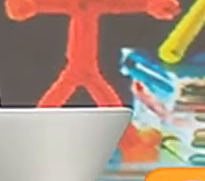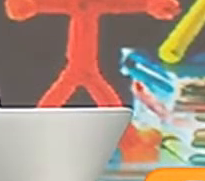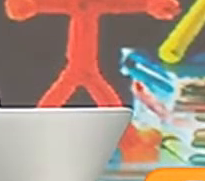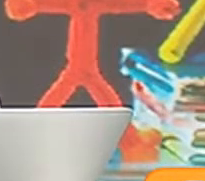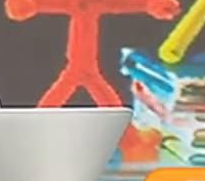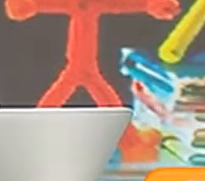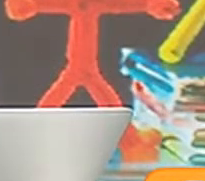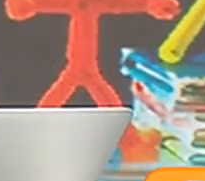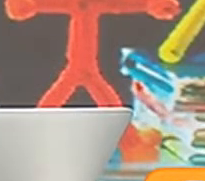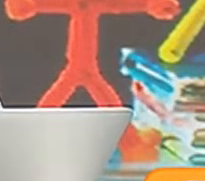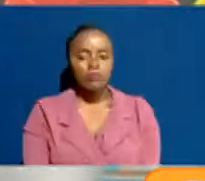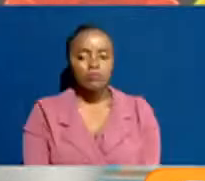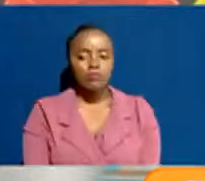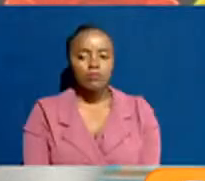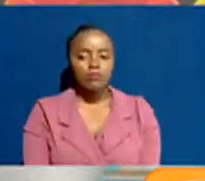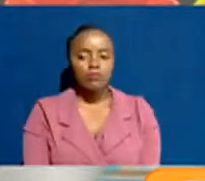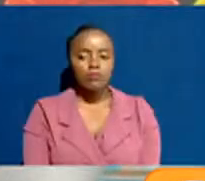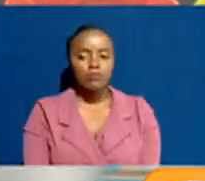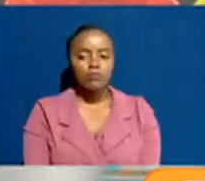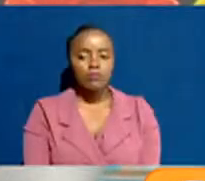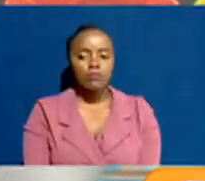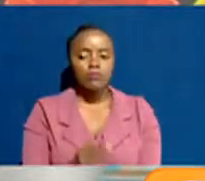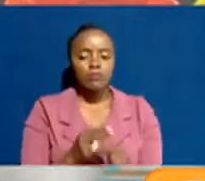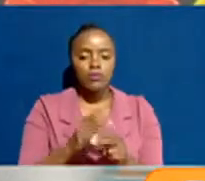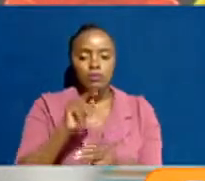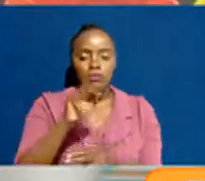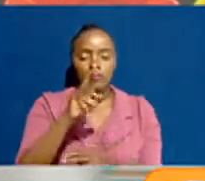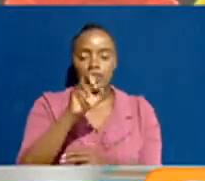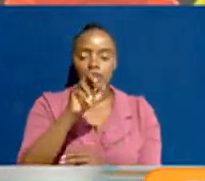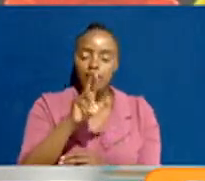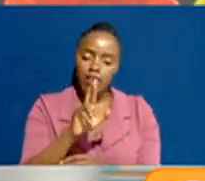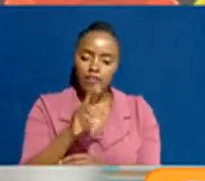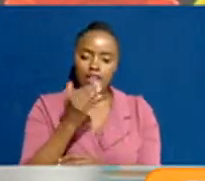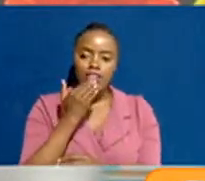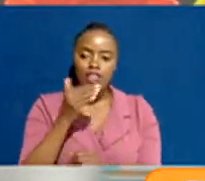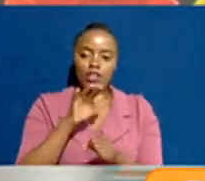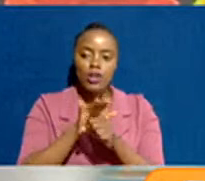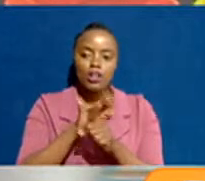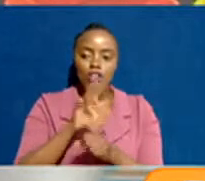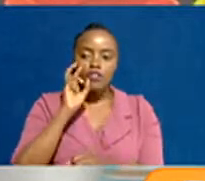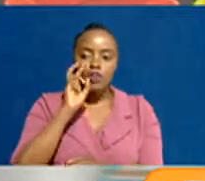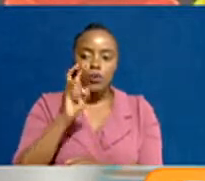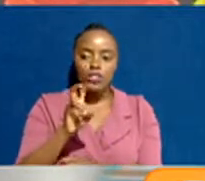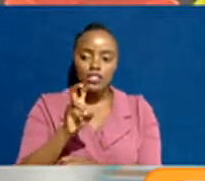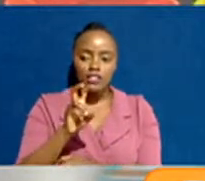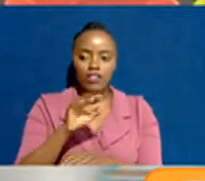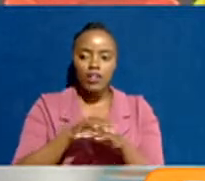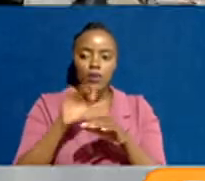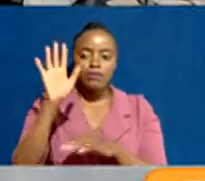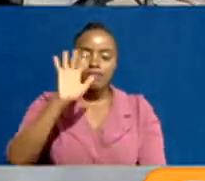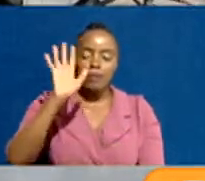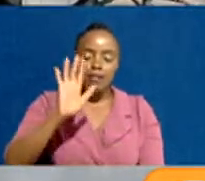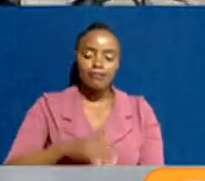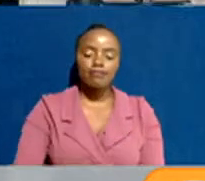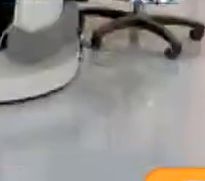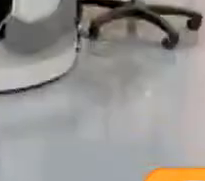public participation and review the entire education system. My name is Trevor Ombija. Thank you so much for watching. Bye for now.